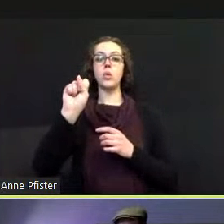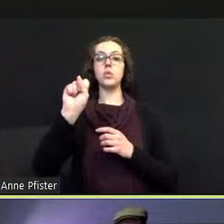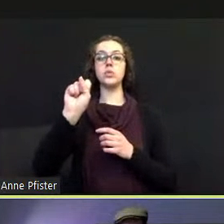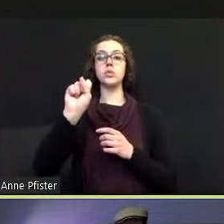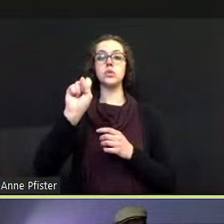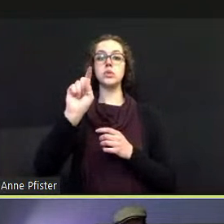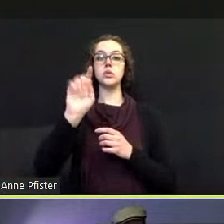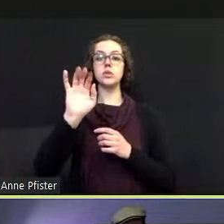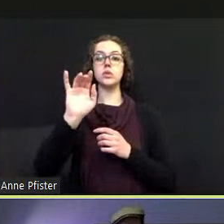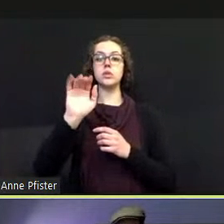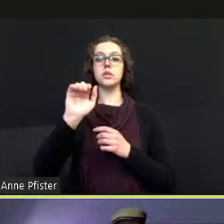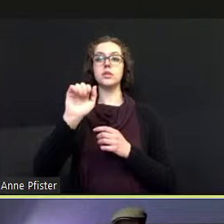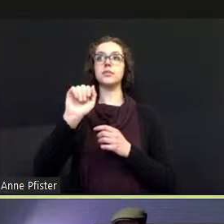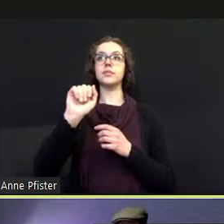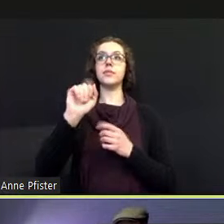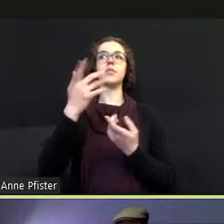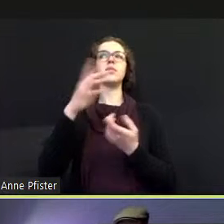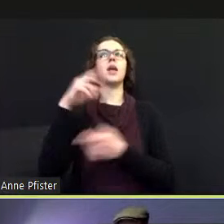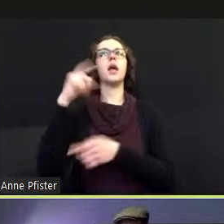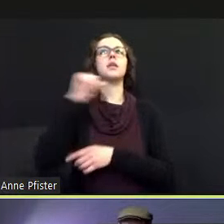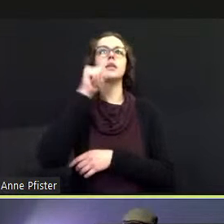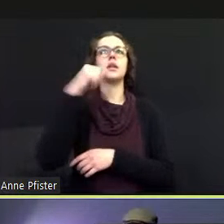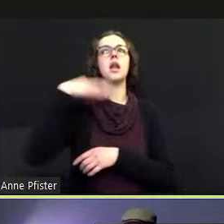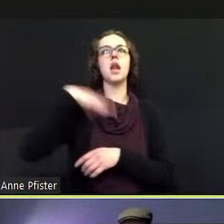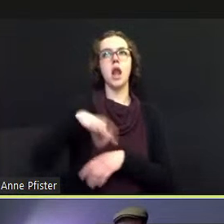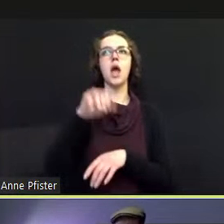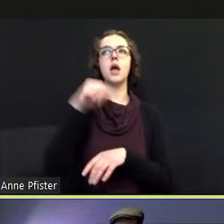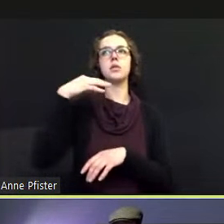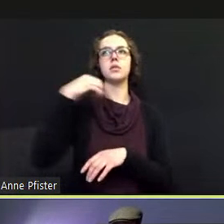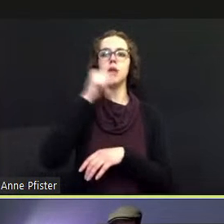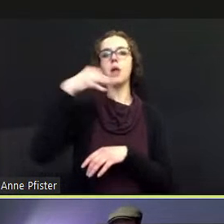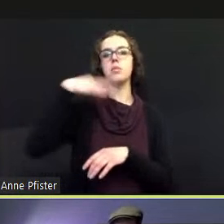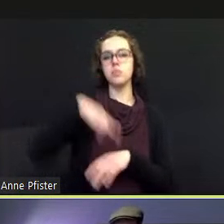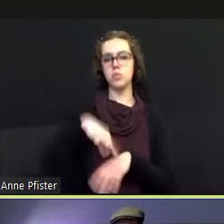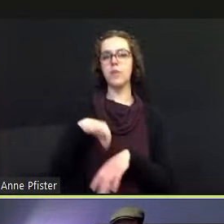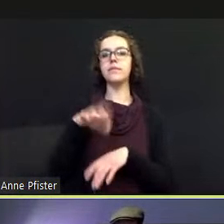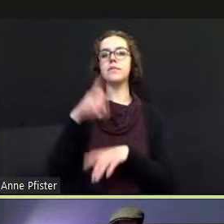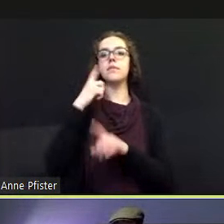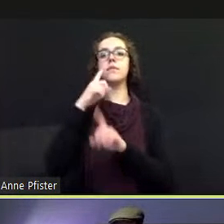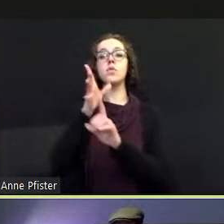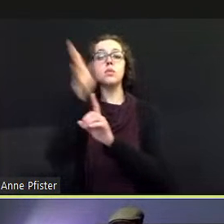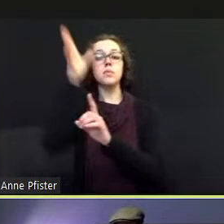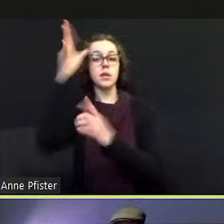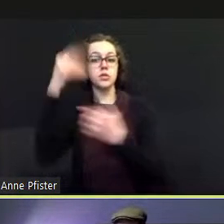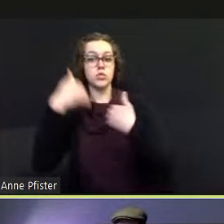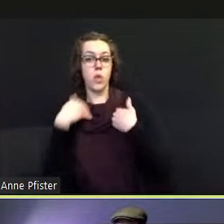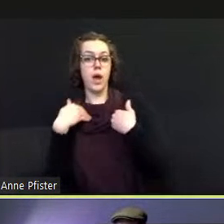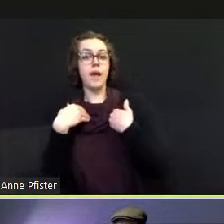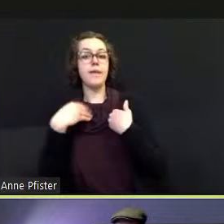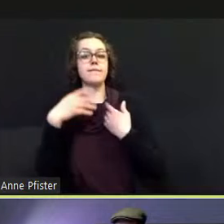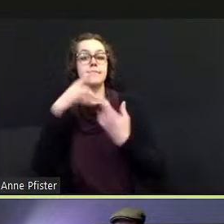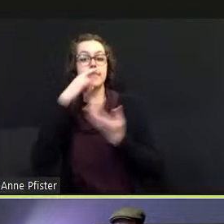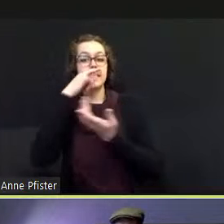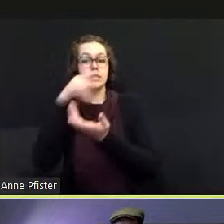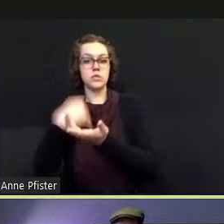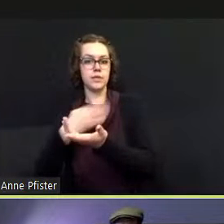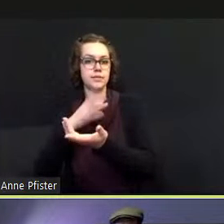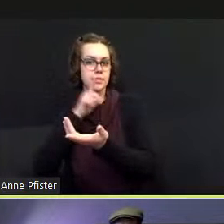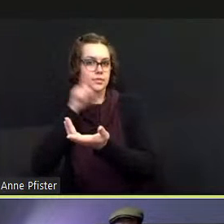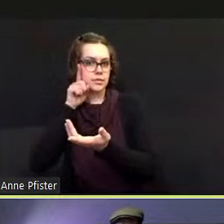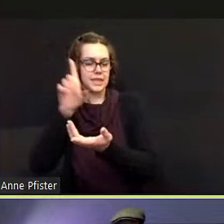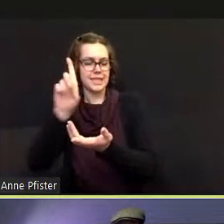was meant to be assistance for originally parents of kids with disabilities. We